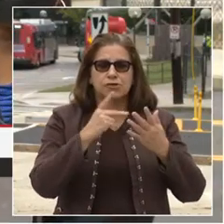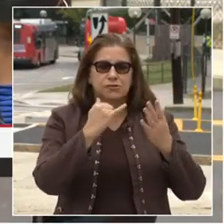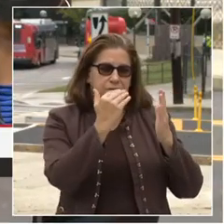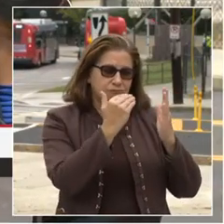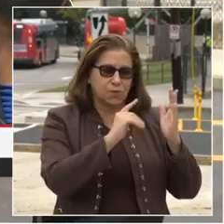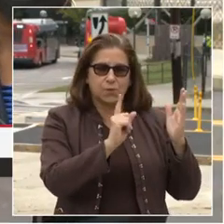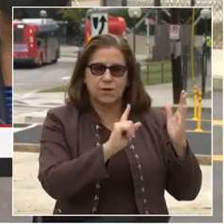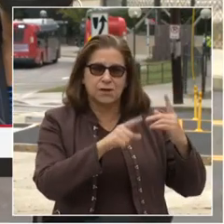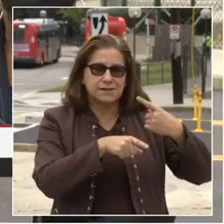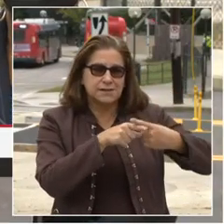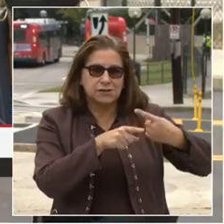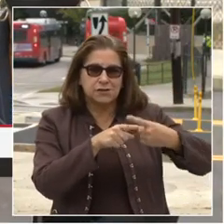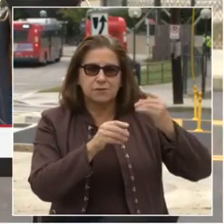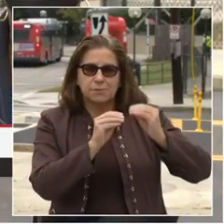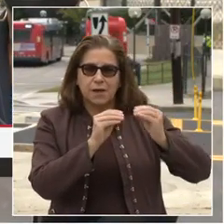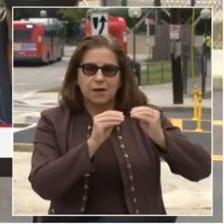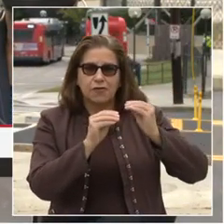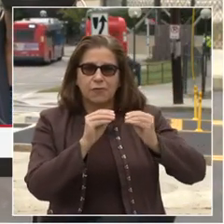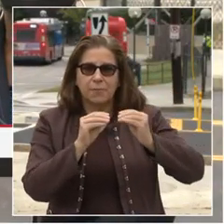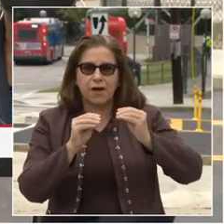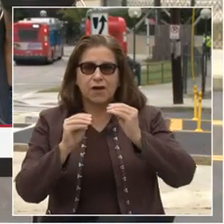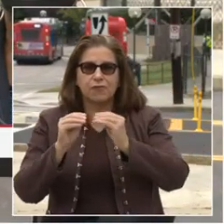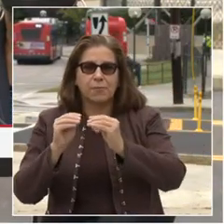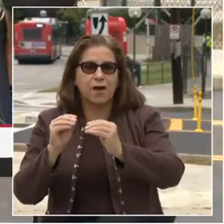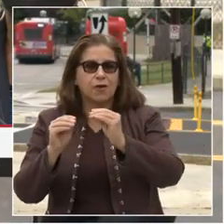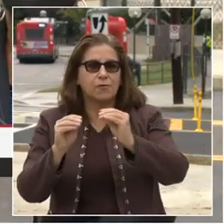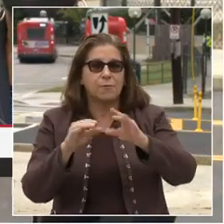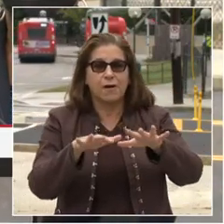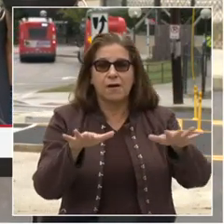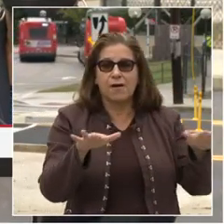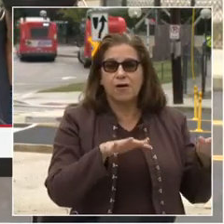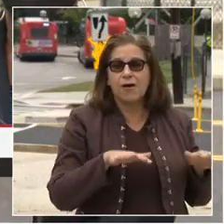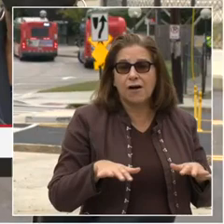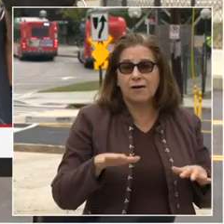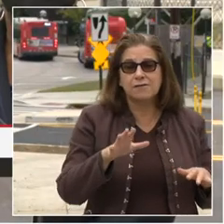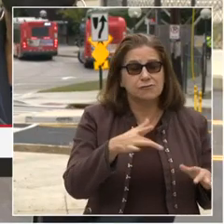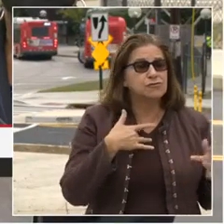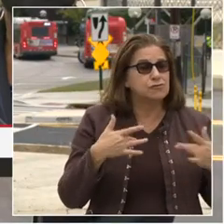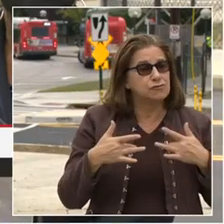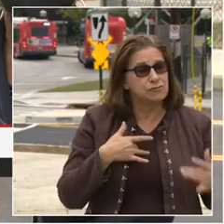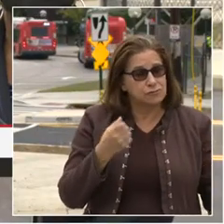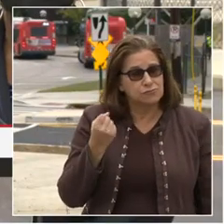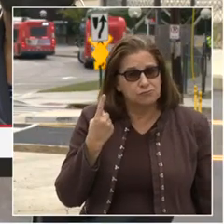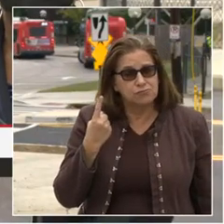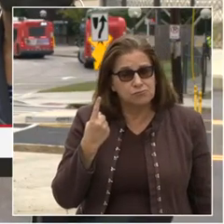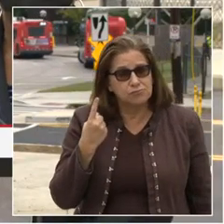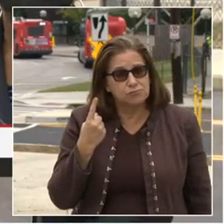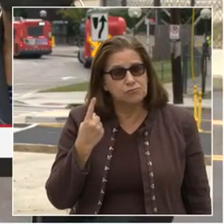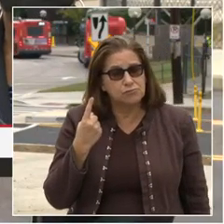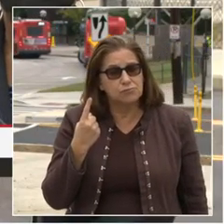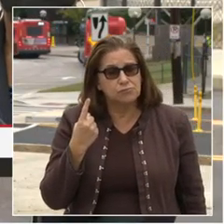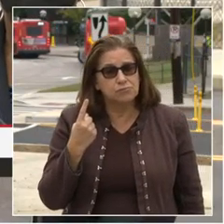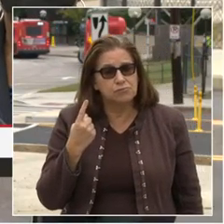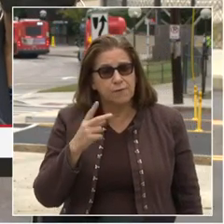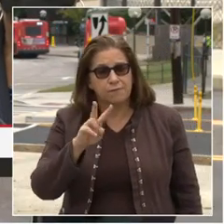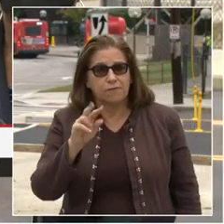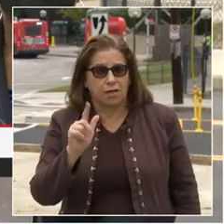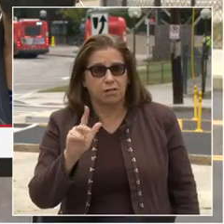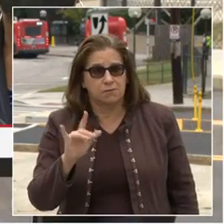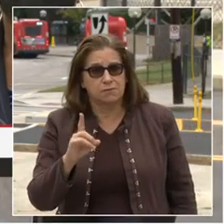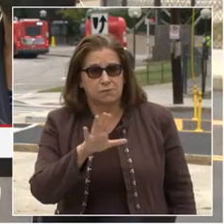We share the concern, we share the frustration that the members of this community have expressed about safety on our